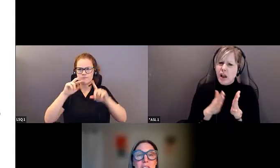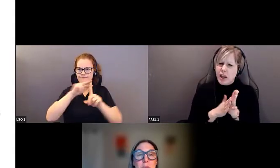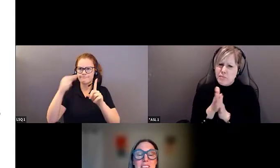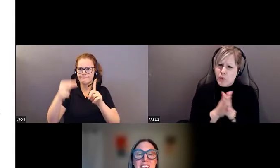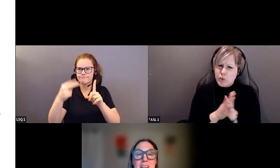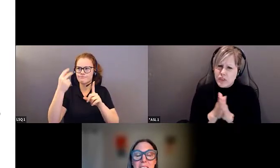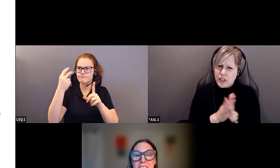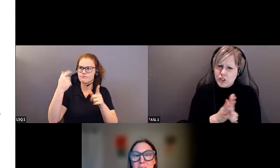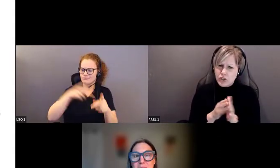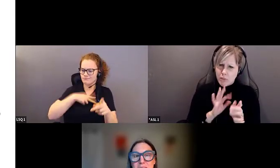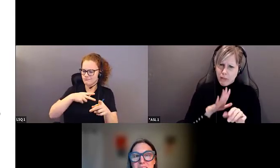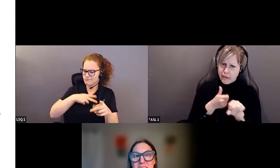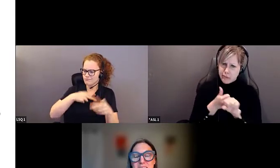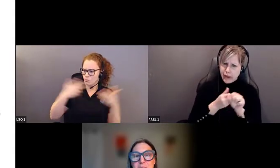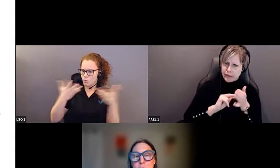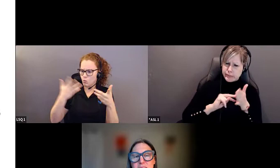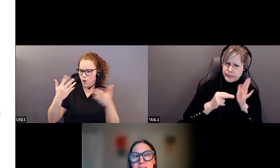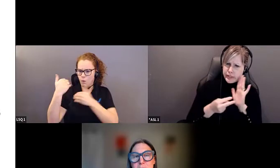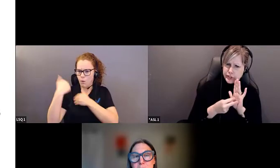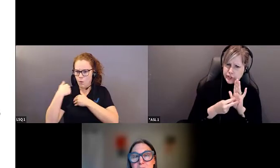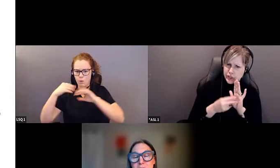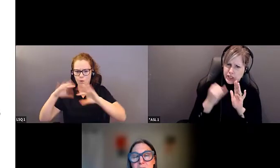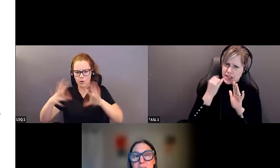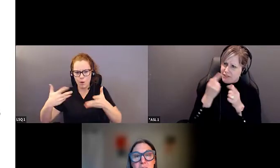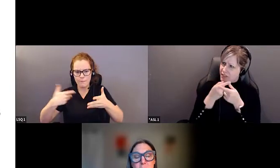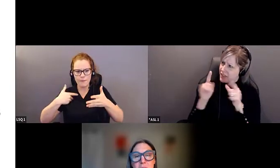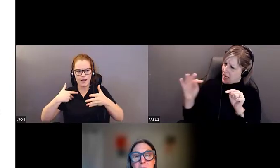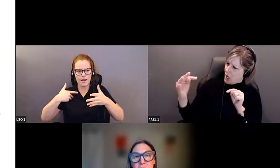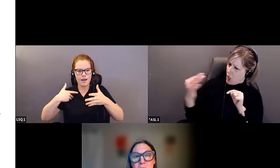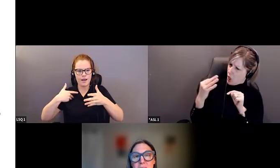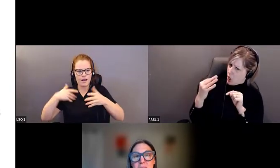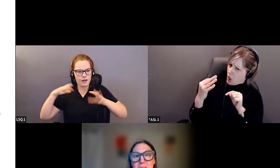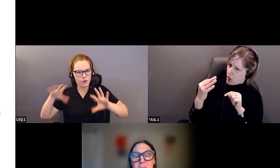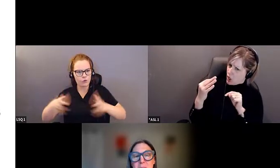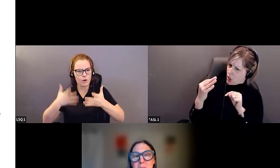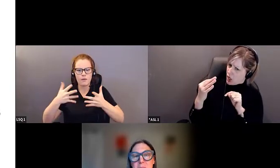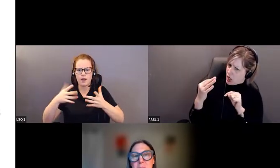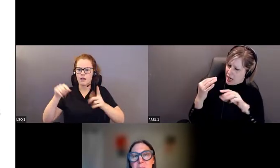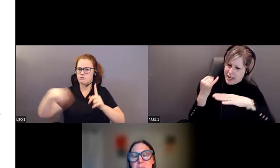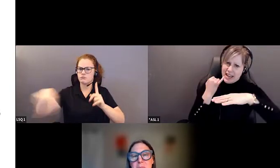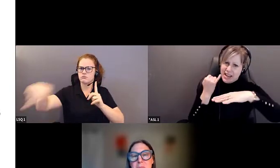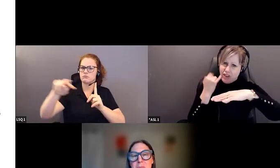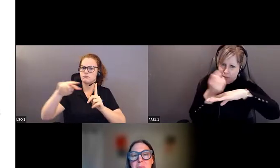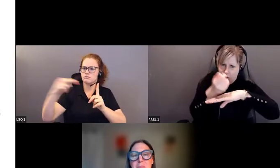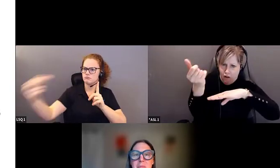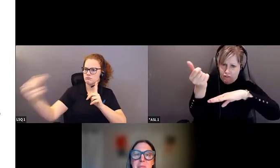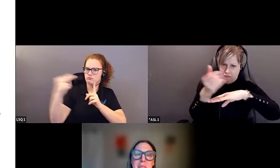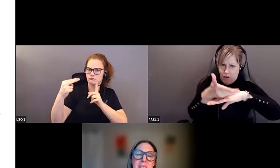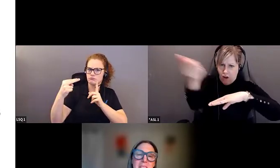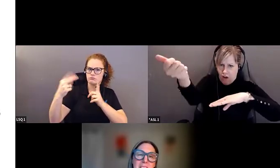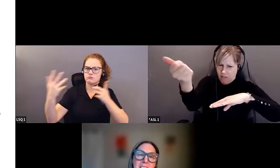does it allow me to be seen by others if we disappear the top of the coin?